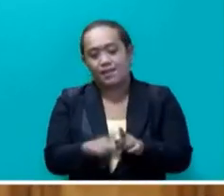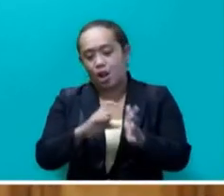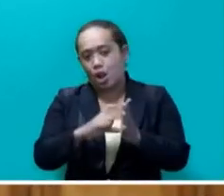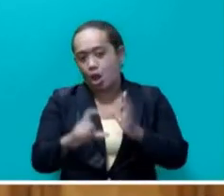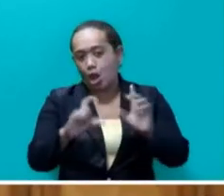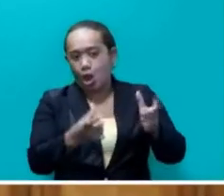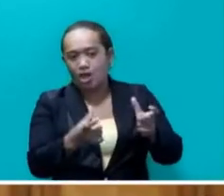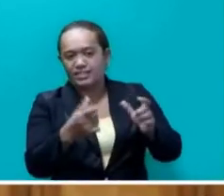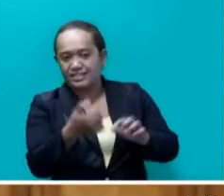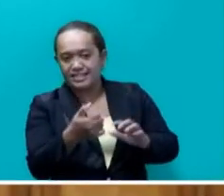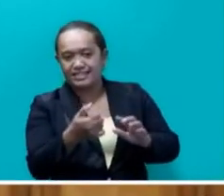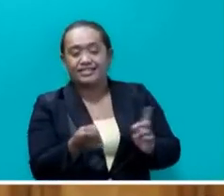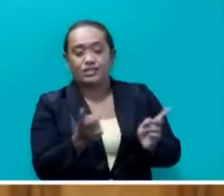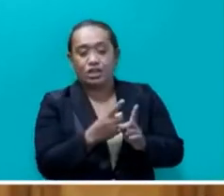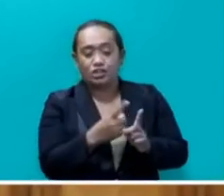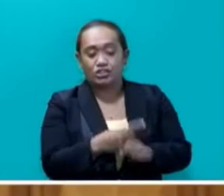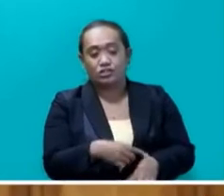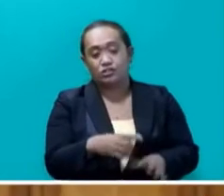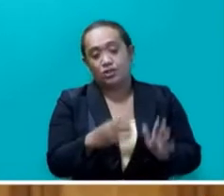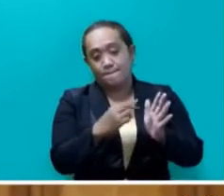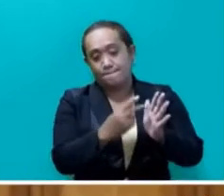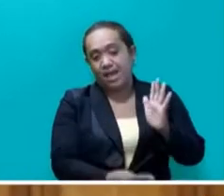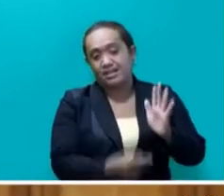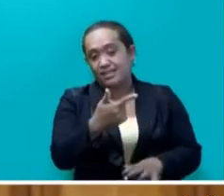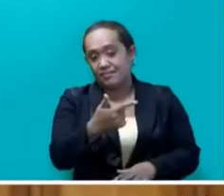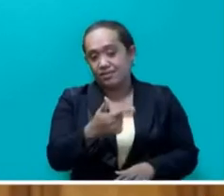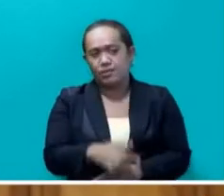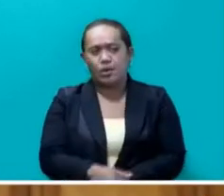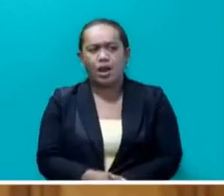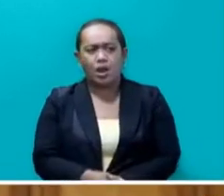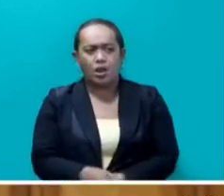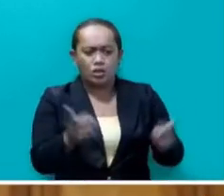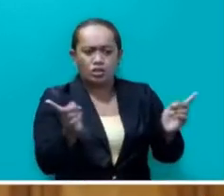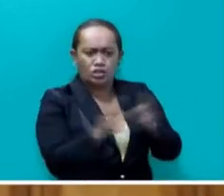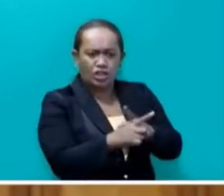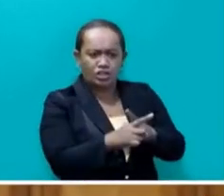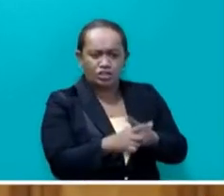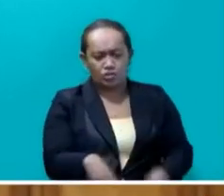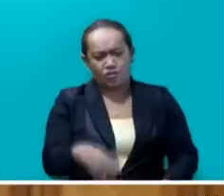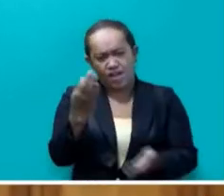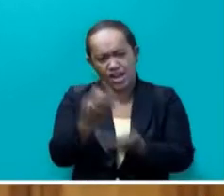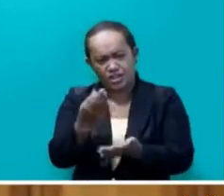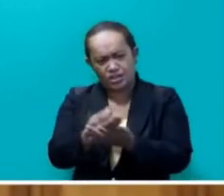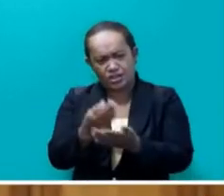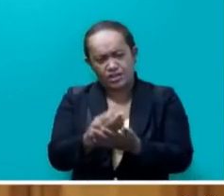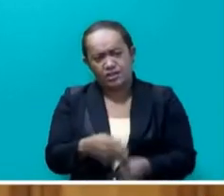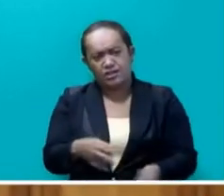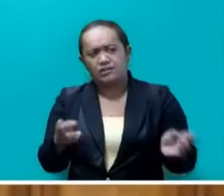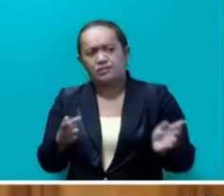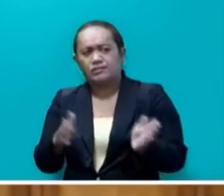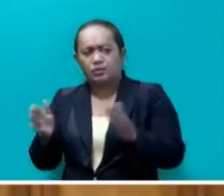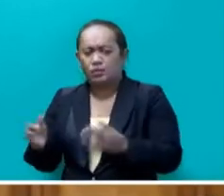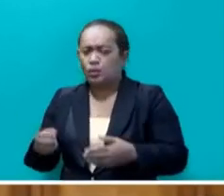the financial to physical. This gives the minister too much powers, as we've been saying. Too wide and